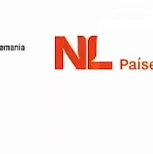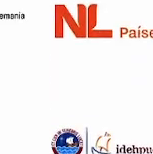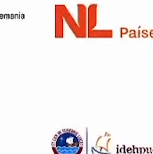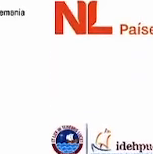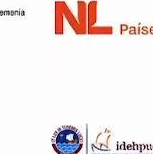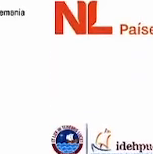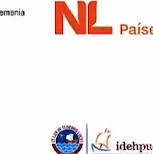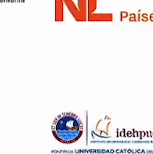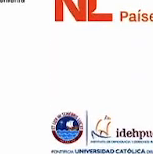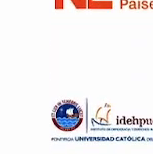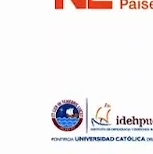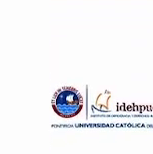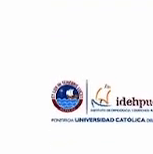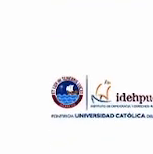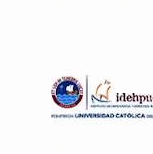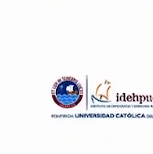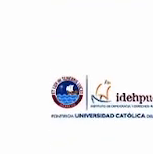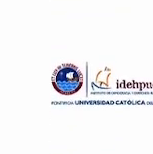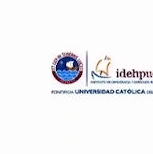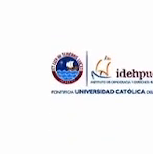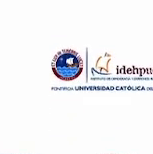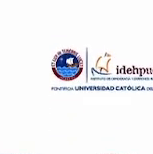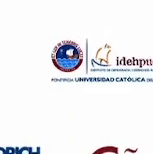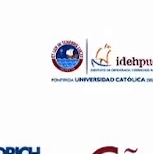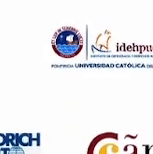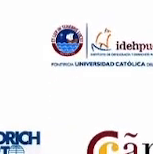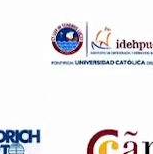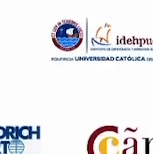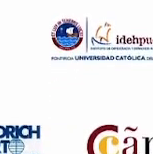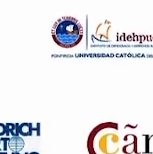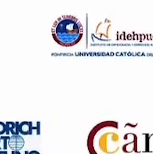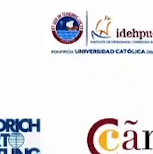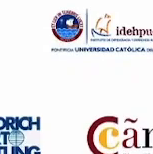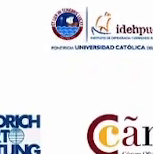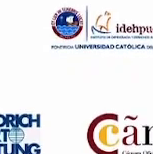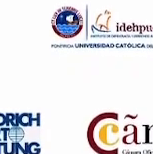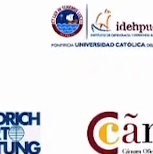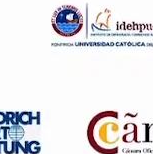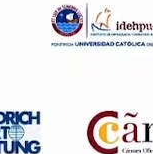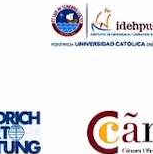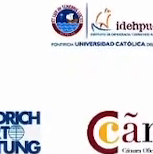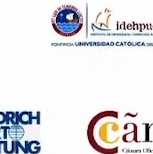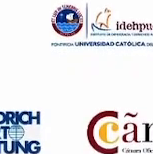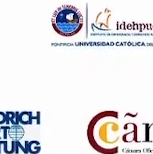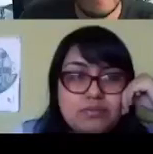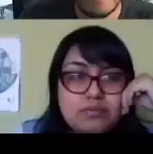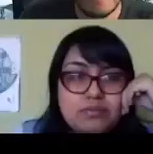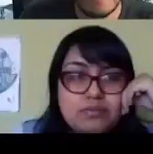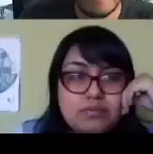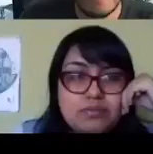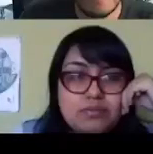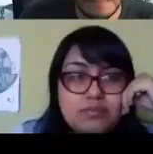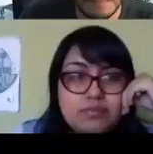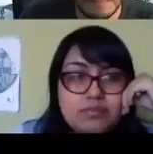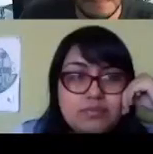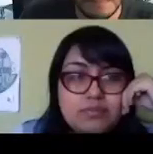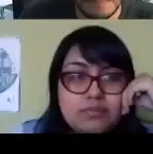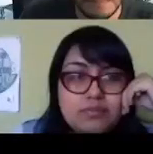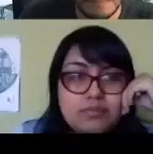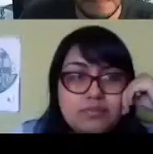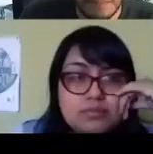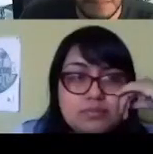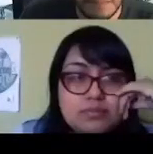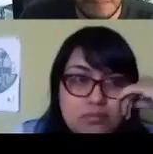society organizations with the valuable support of universities international organisms and international cooperation the